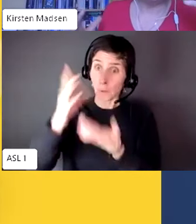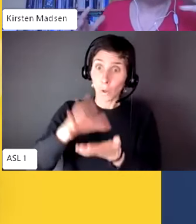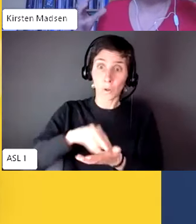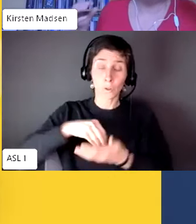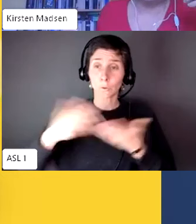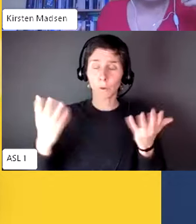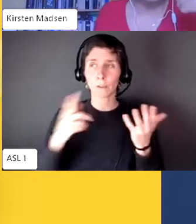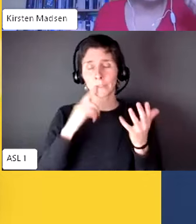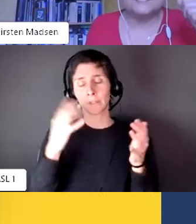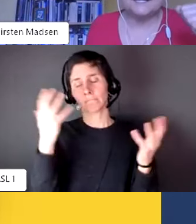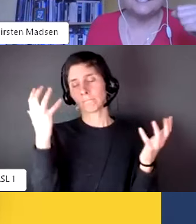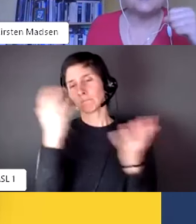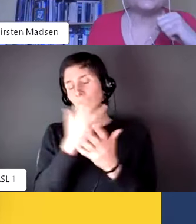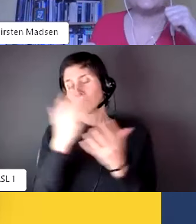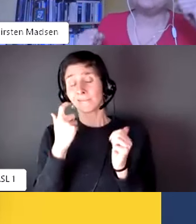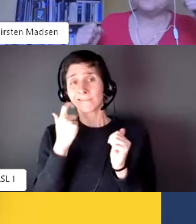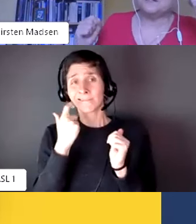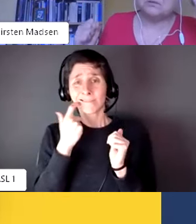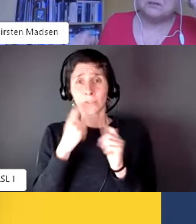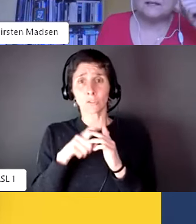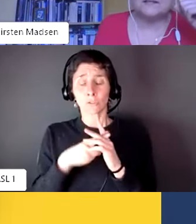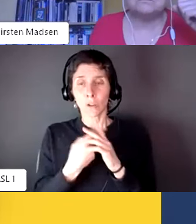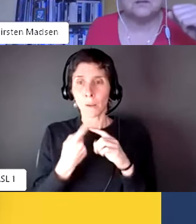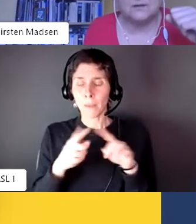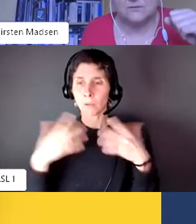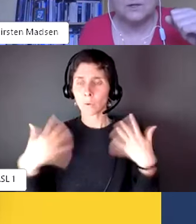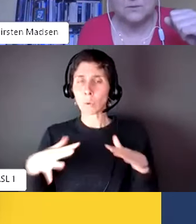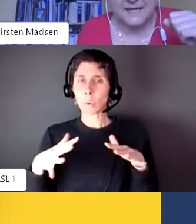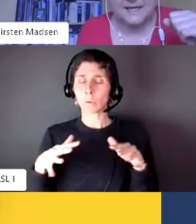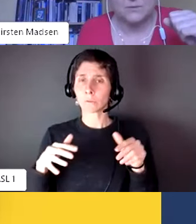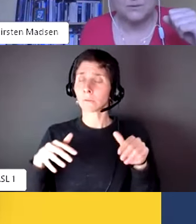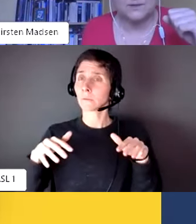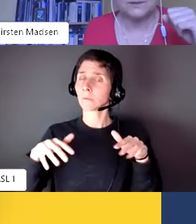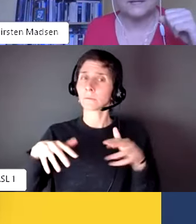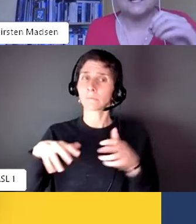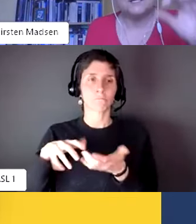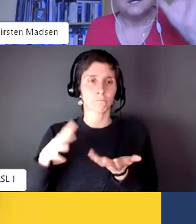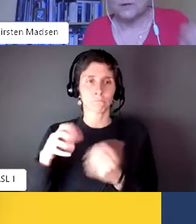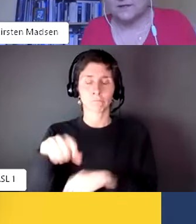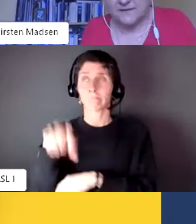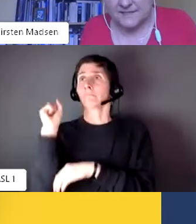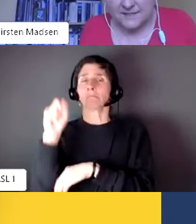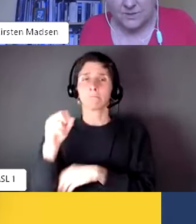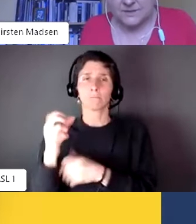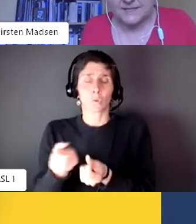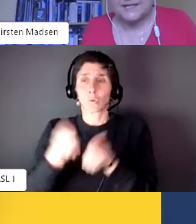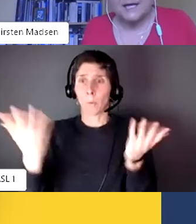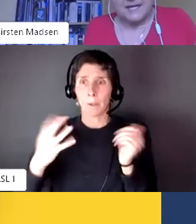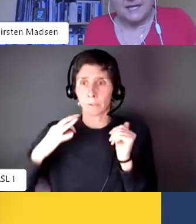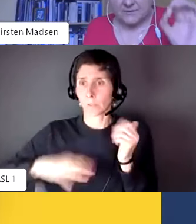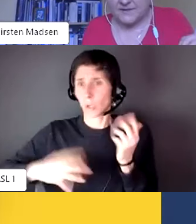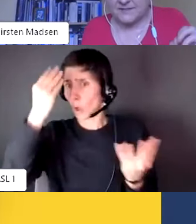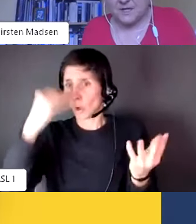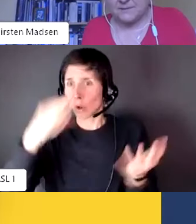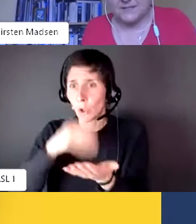I said, it's only early days, but we have been completely blown away at what we're learning. one of the things that we're learning is